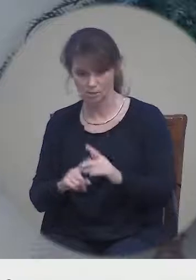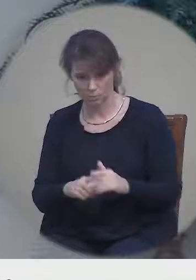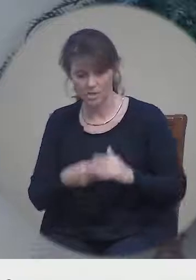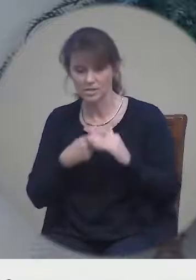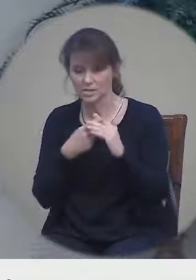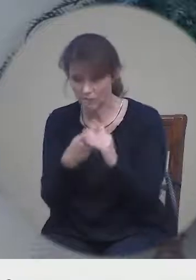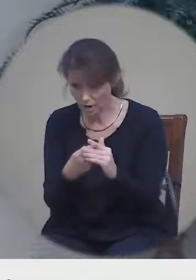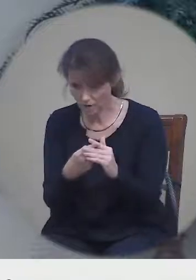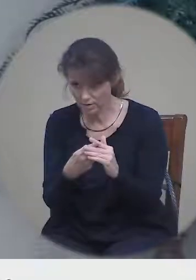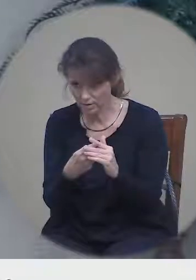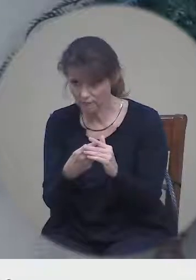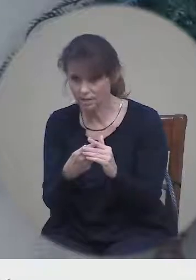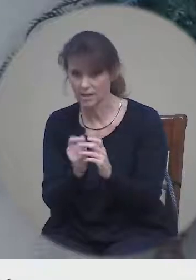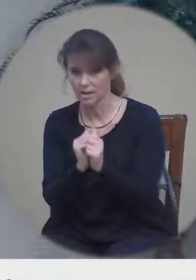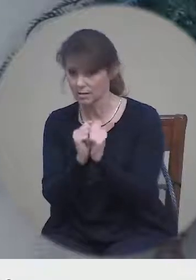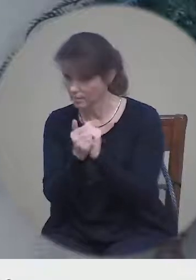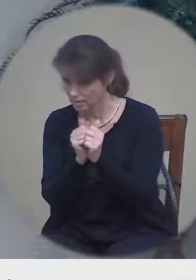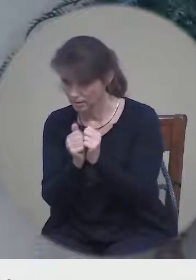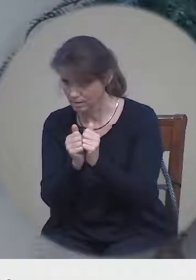something?